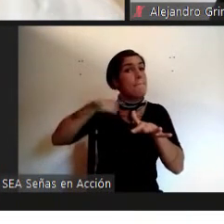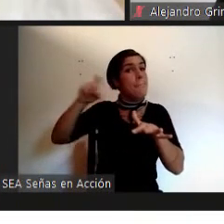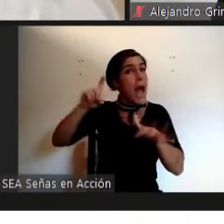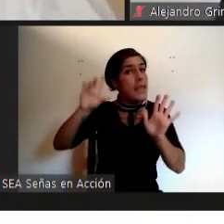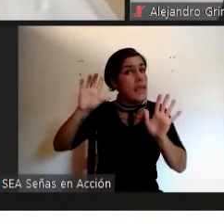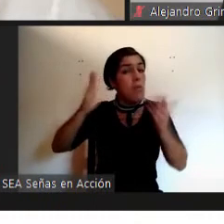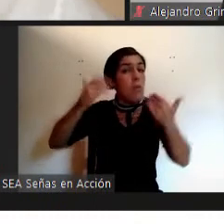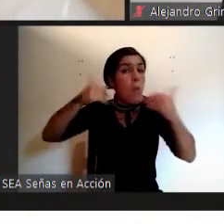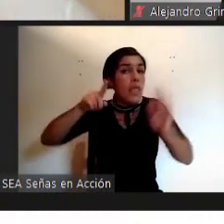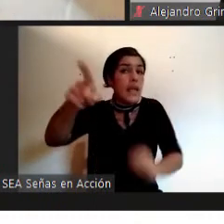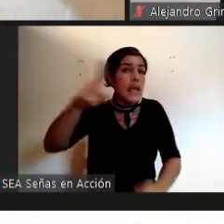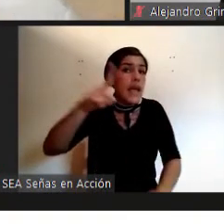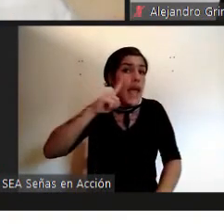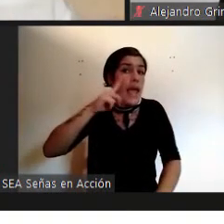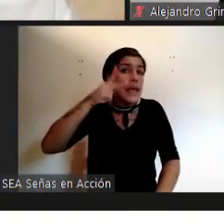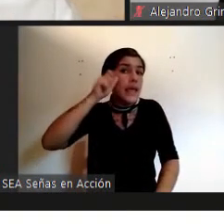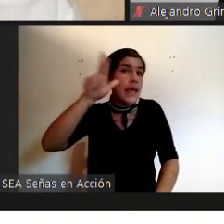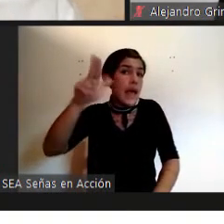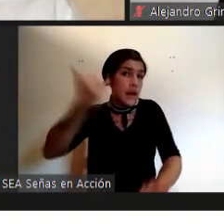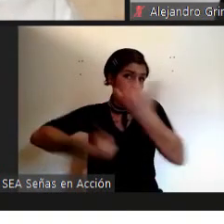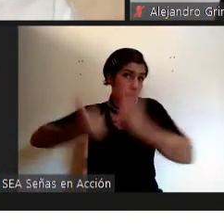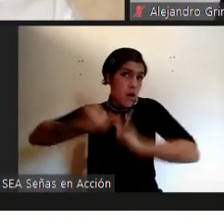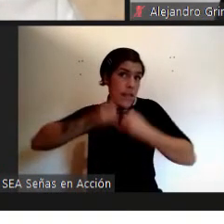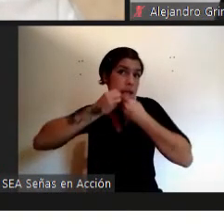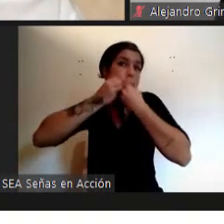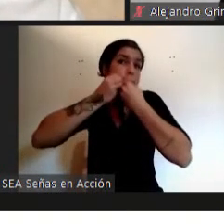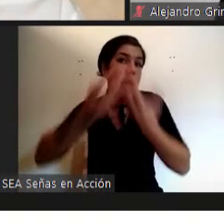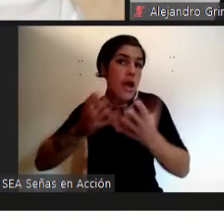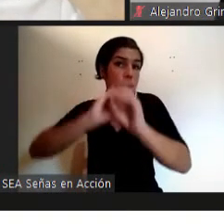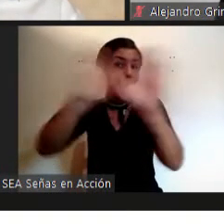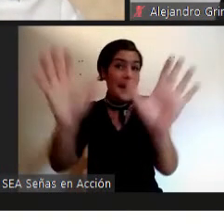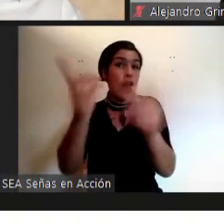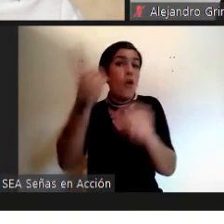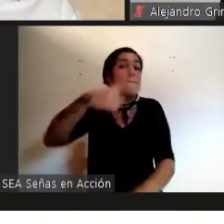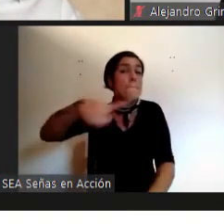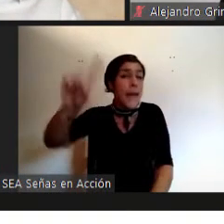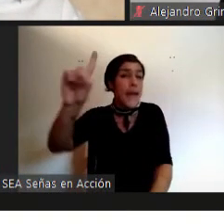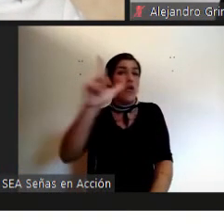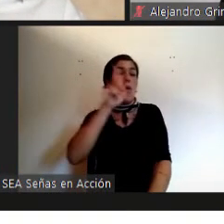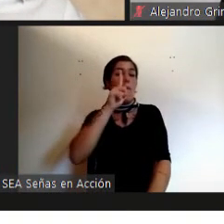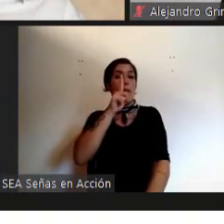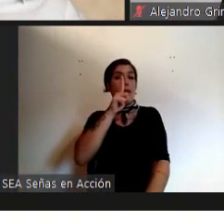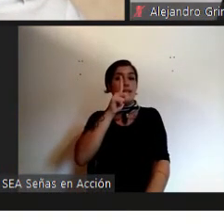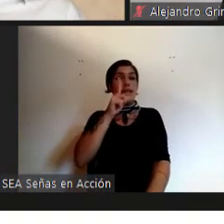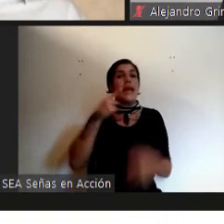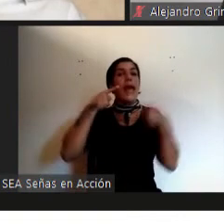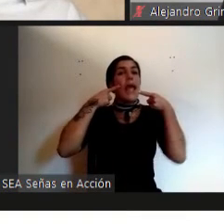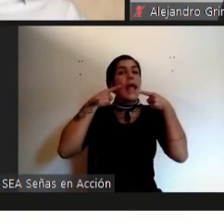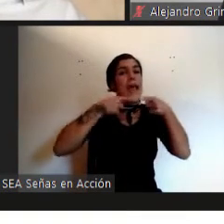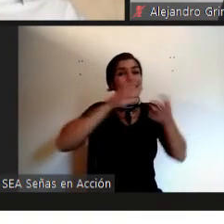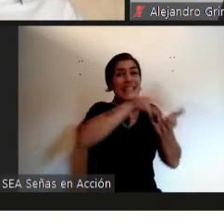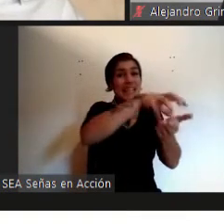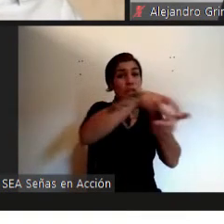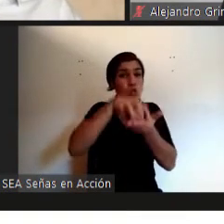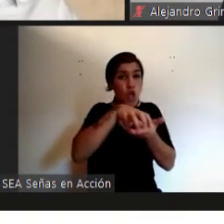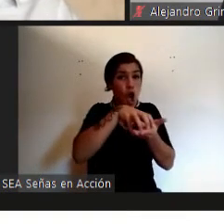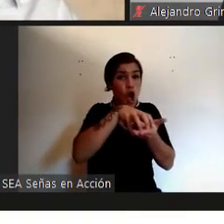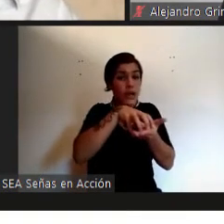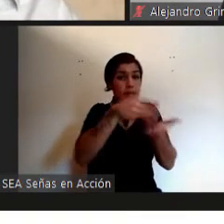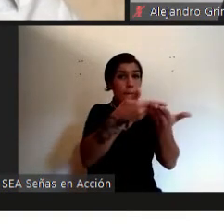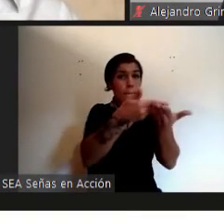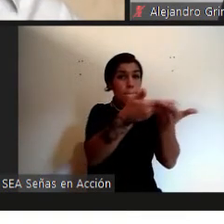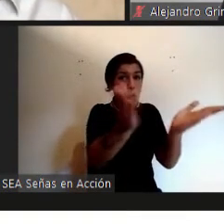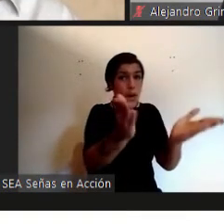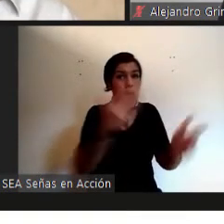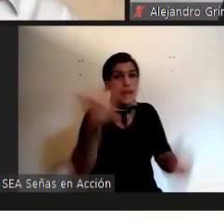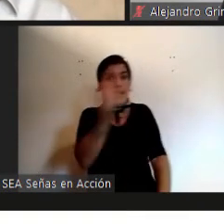us to discuss this precisely, but I do believe that there is something to the structures and to institutions that states have to be